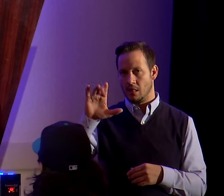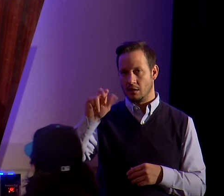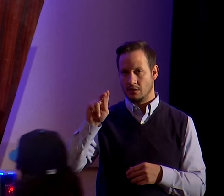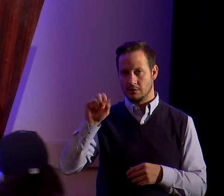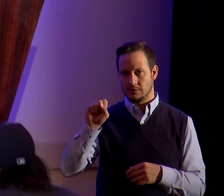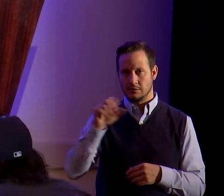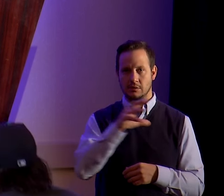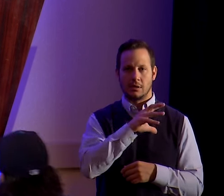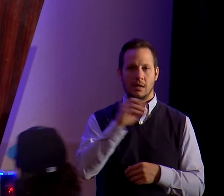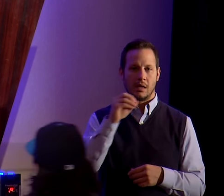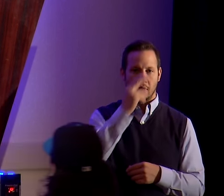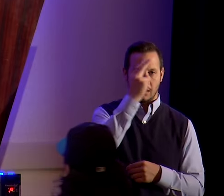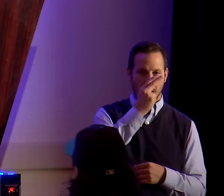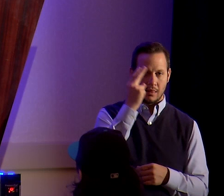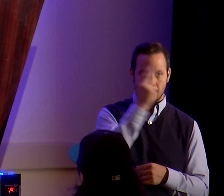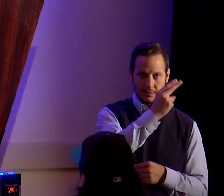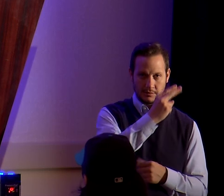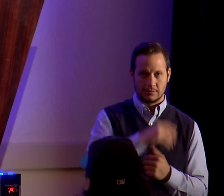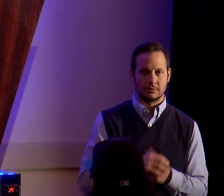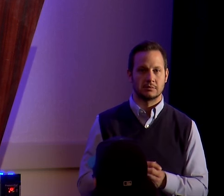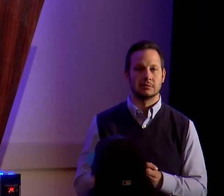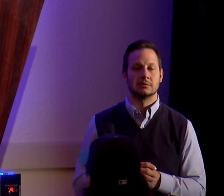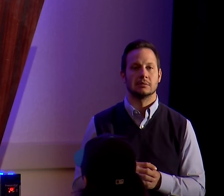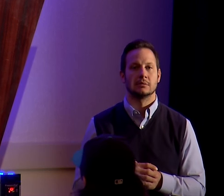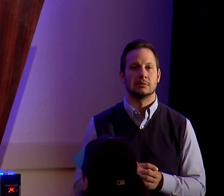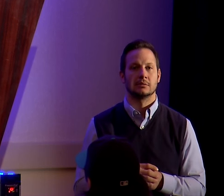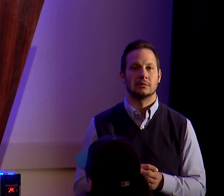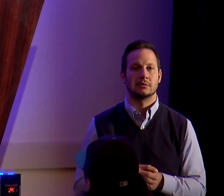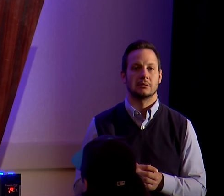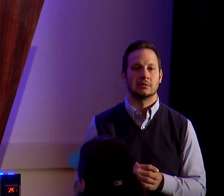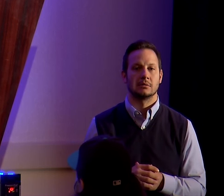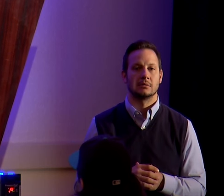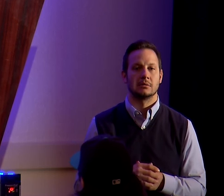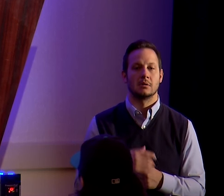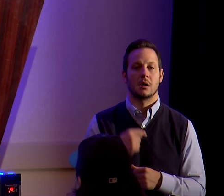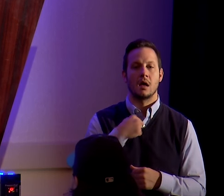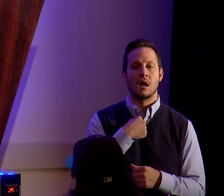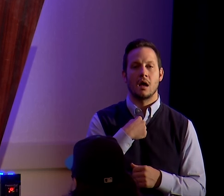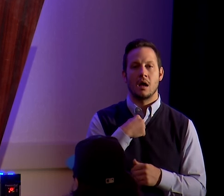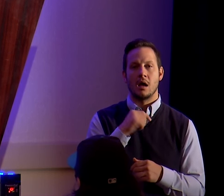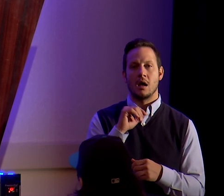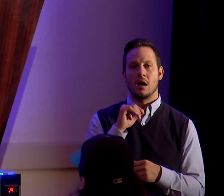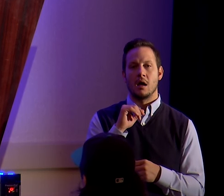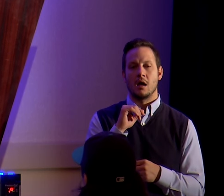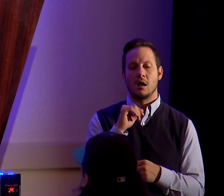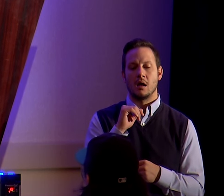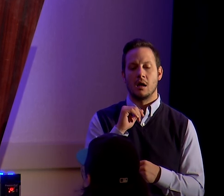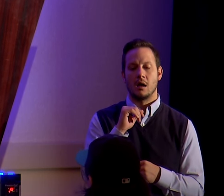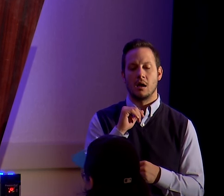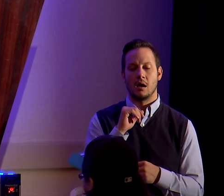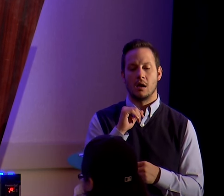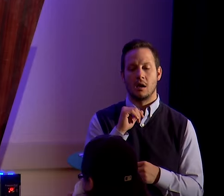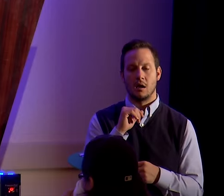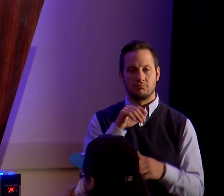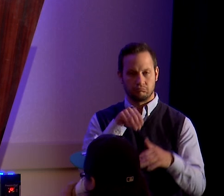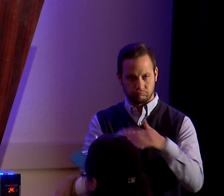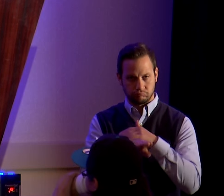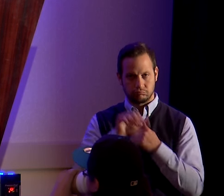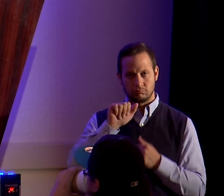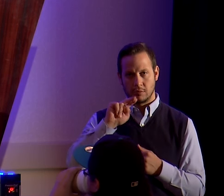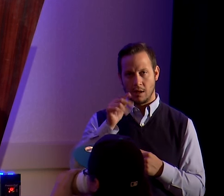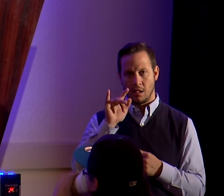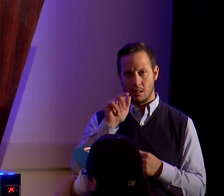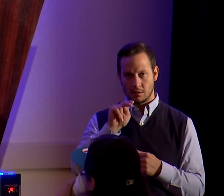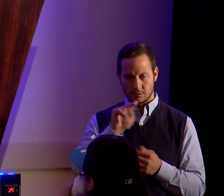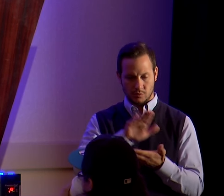Catholics. So I was in an Anglican school. I spent 12 years in an Anglican